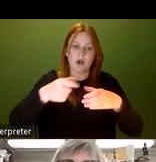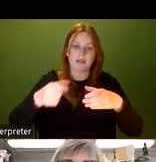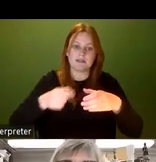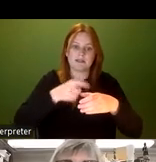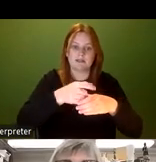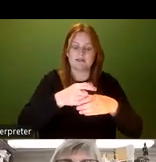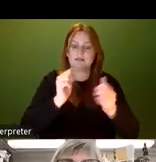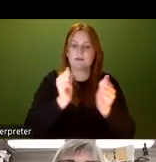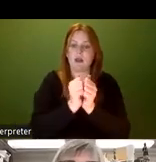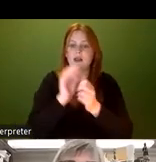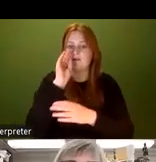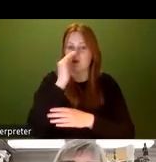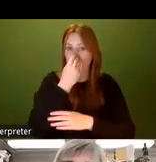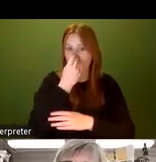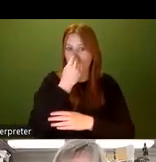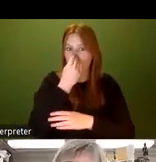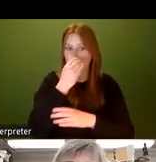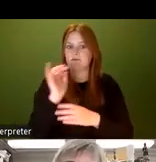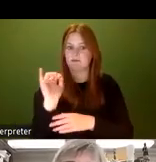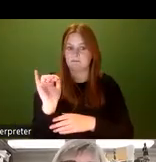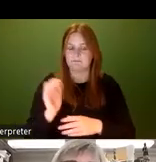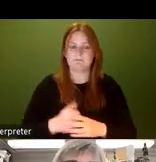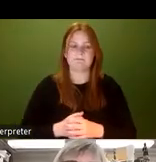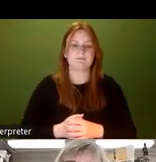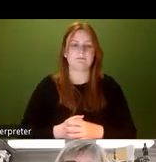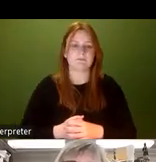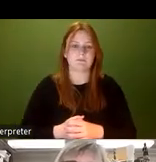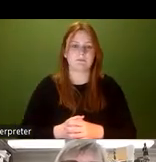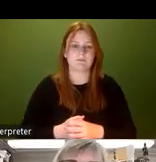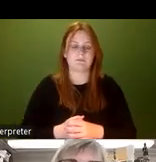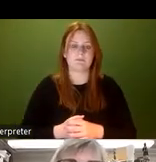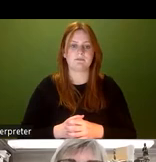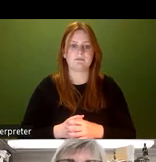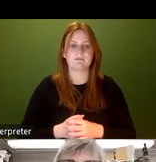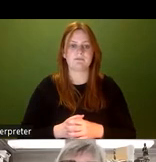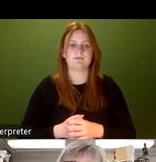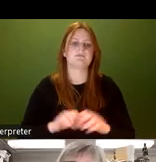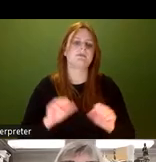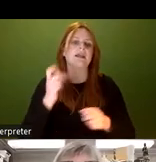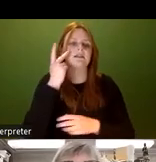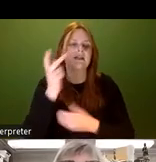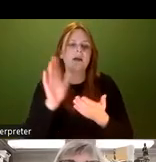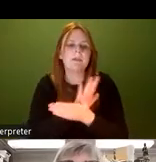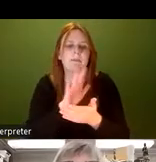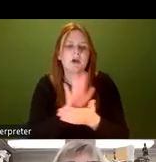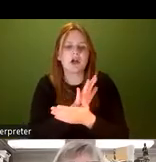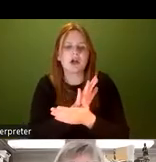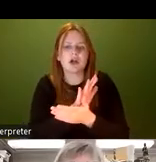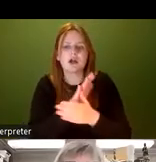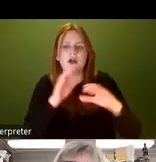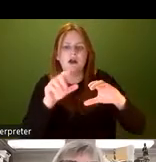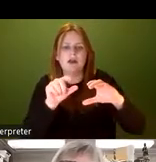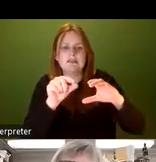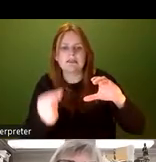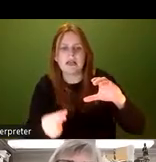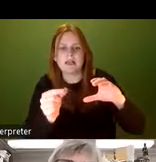floral prints. And you see that sort of ragged paper hanging off. I also had a kind of